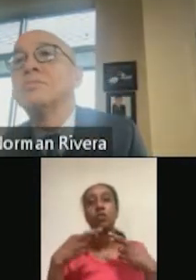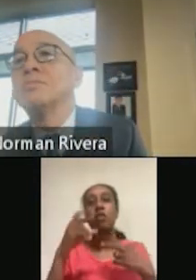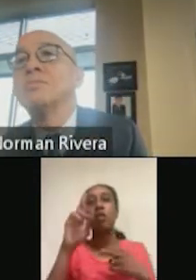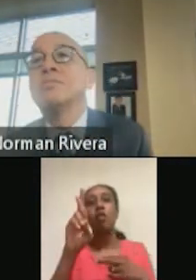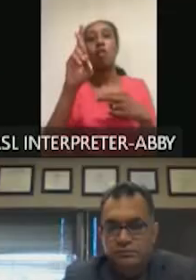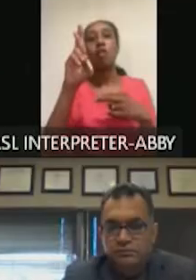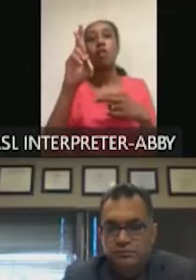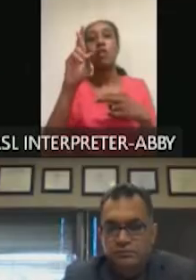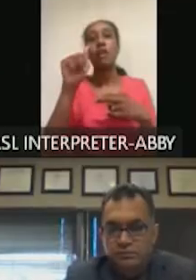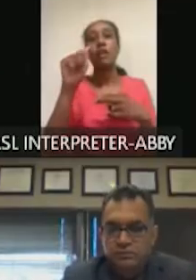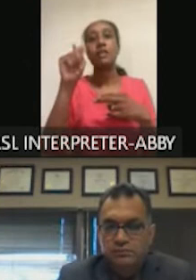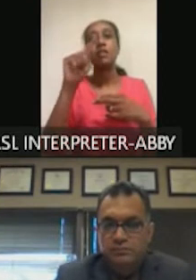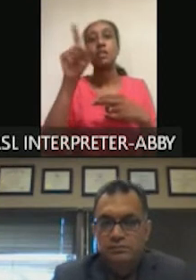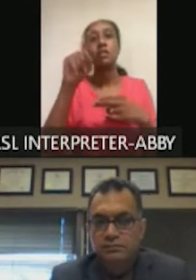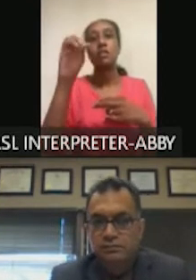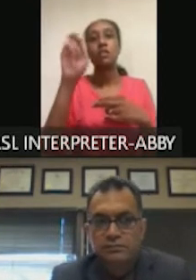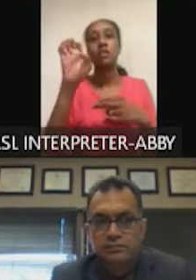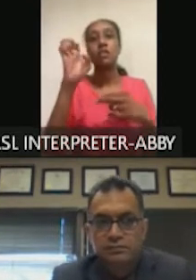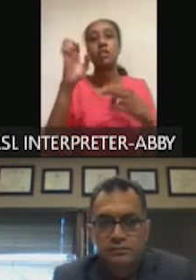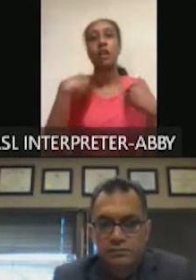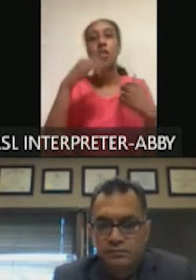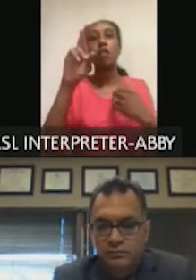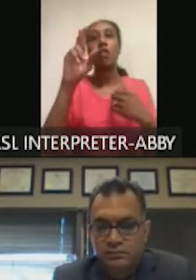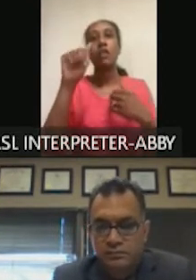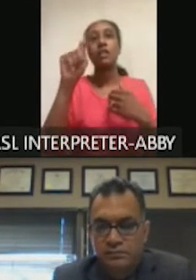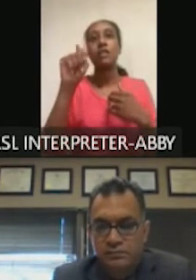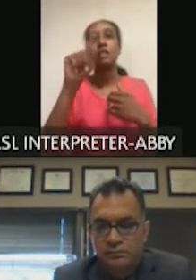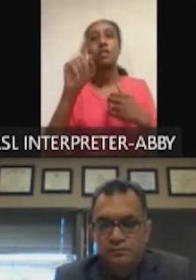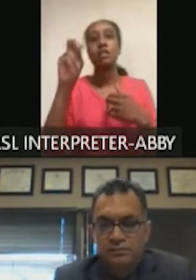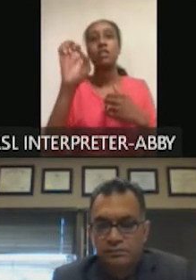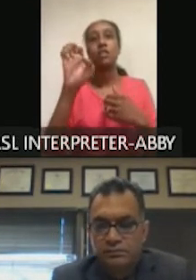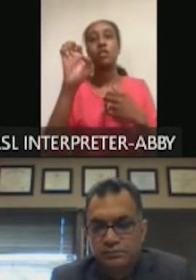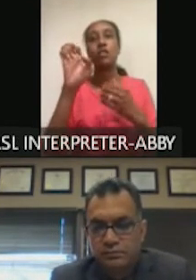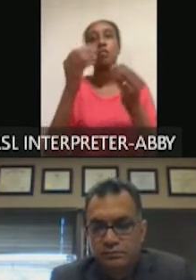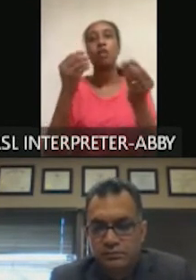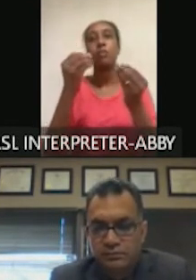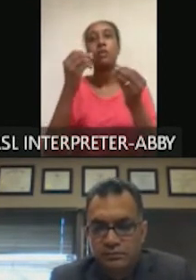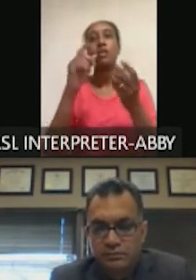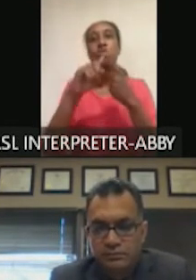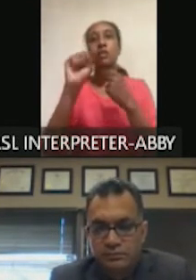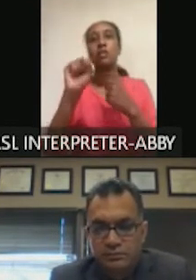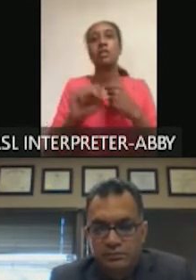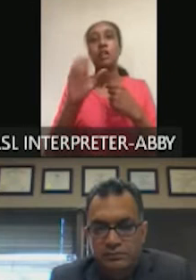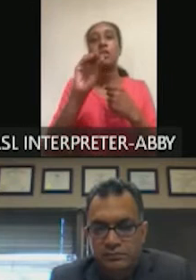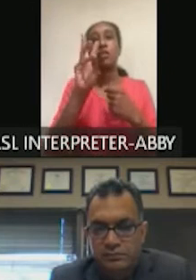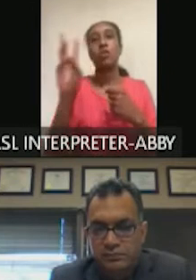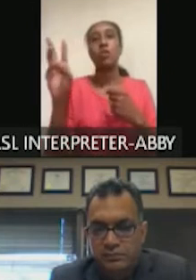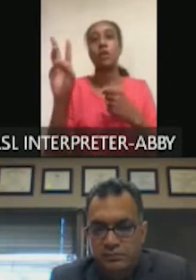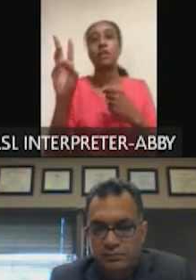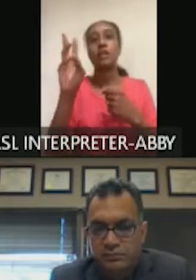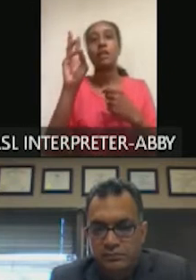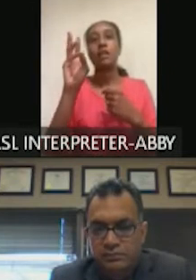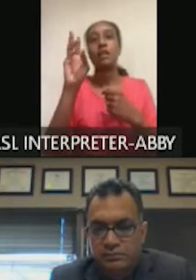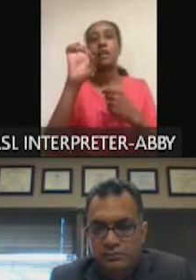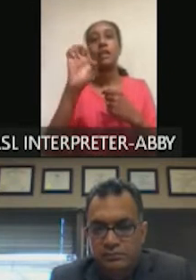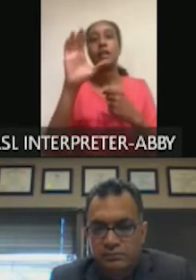zone. The site has R80 zone properties to the south and west, CSC to the north